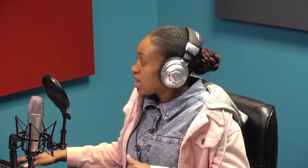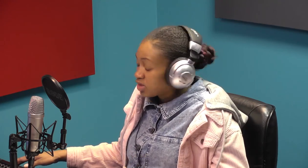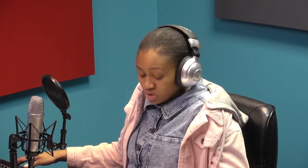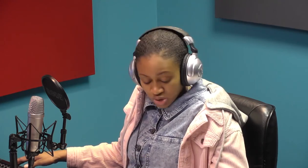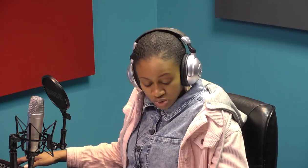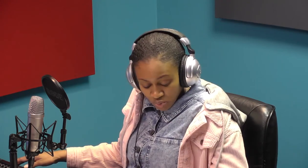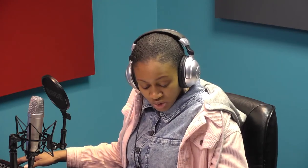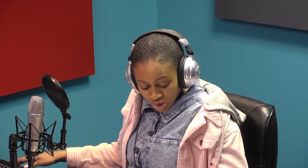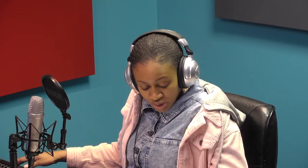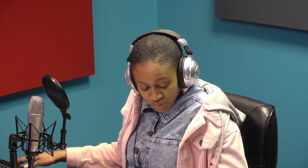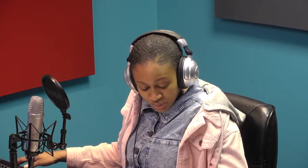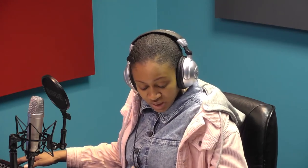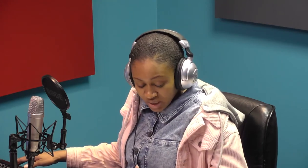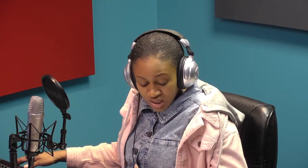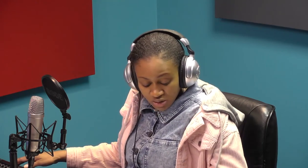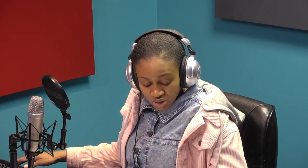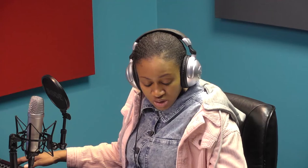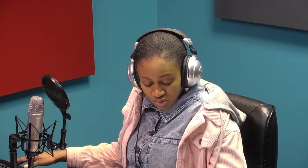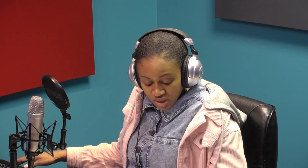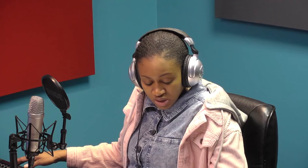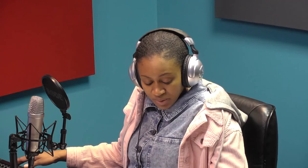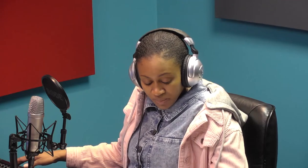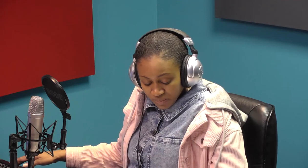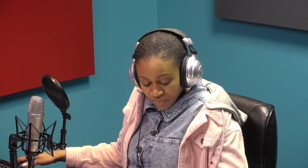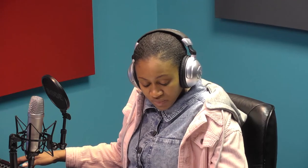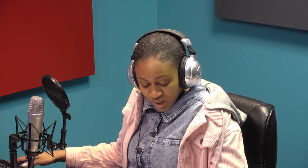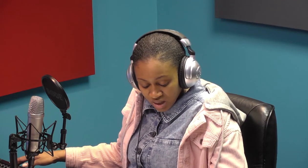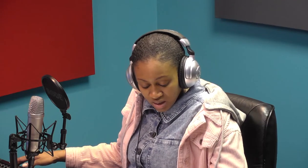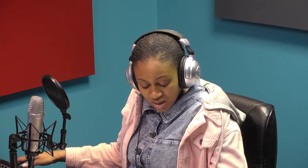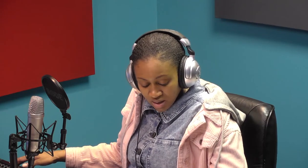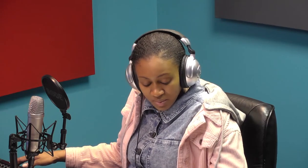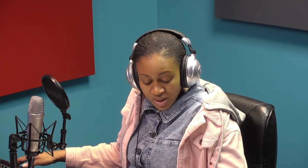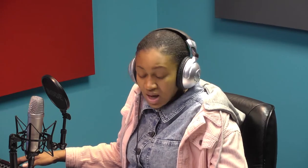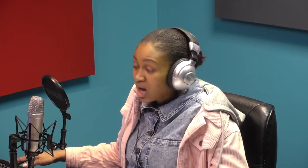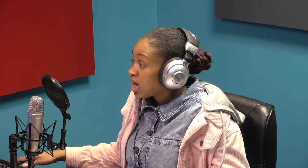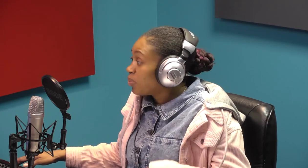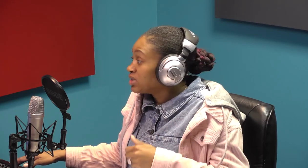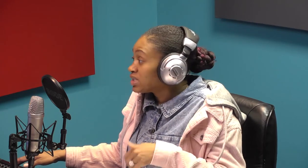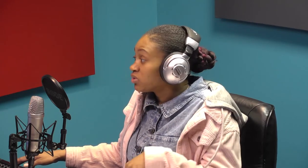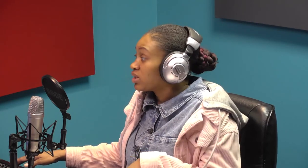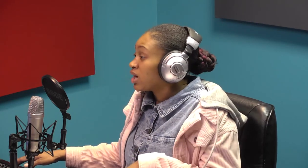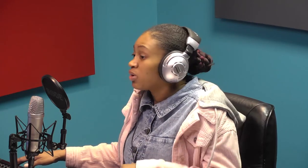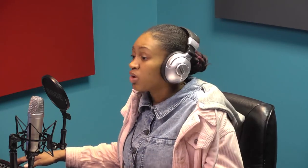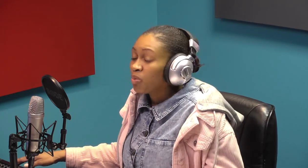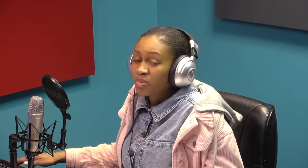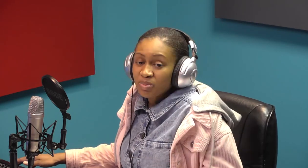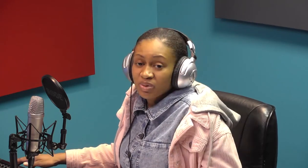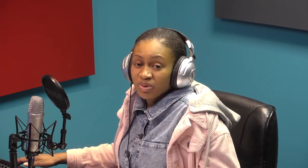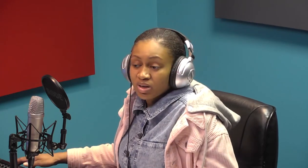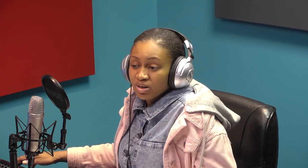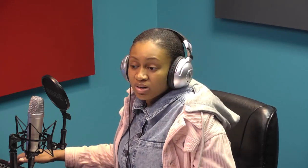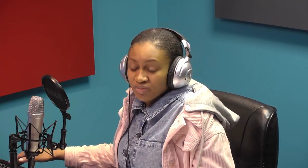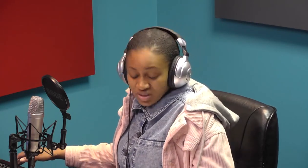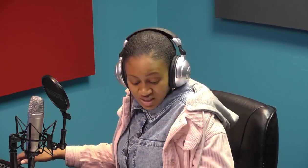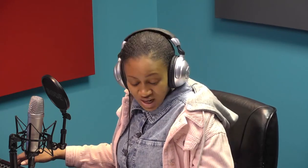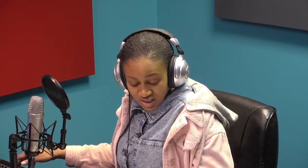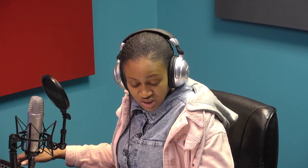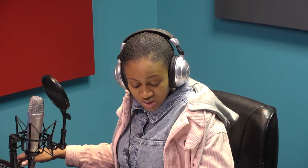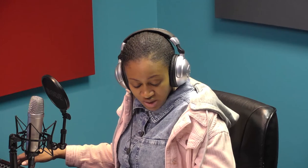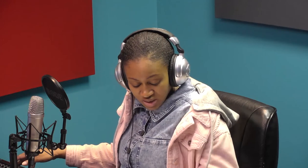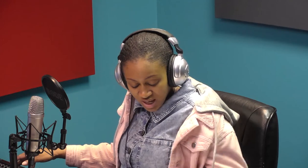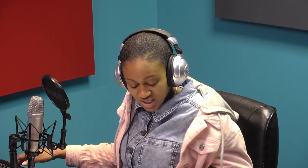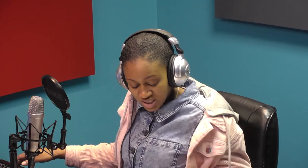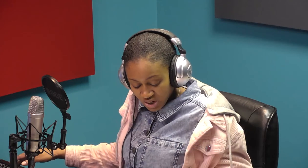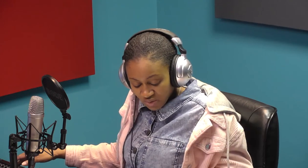age that they had their children were younger than any other generation. Um, up until now, no member of the